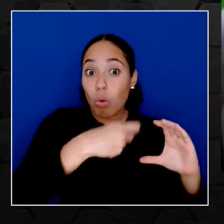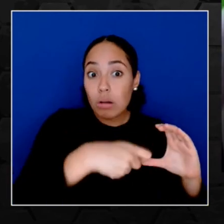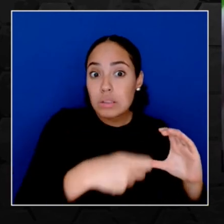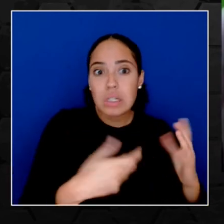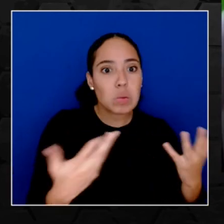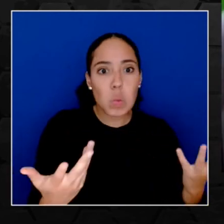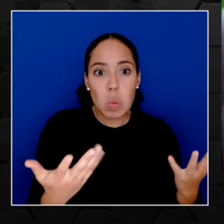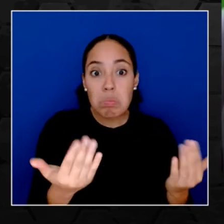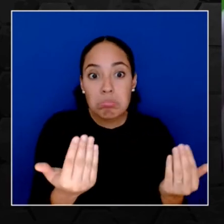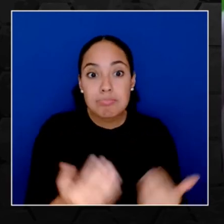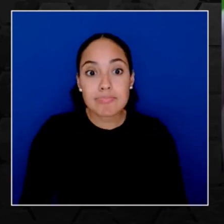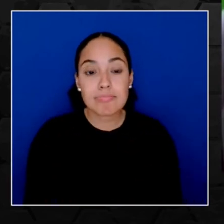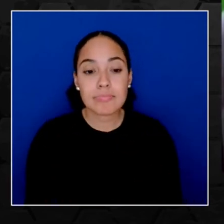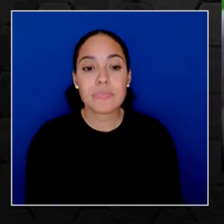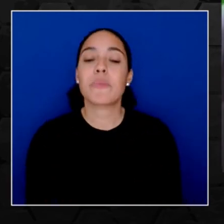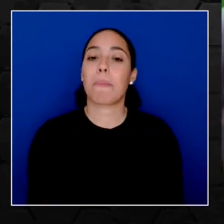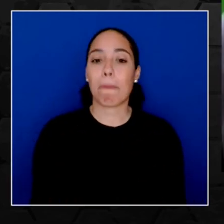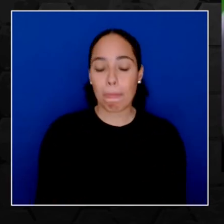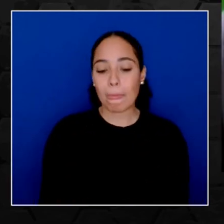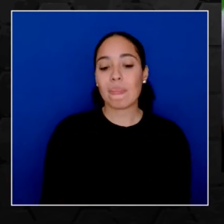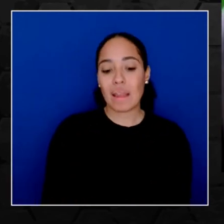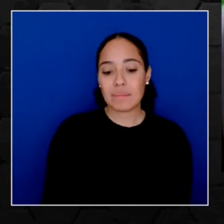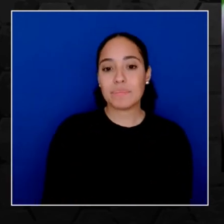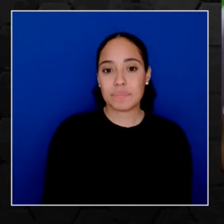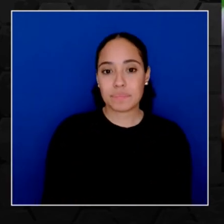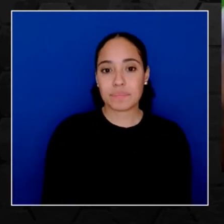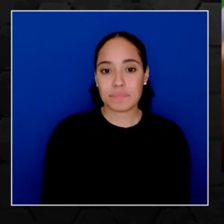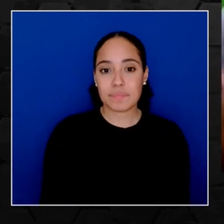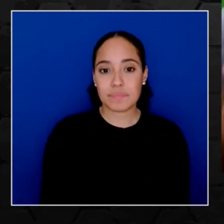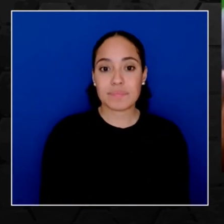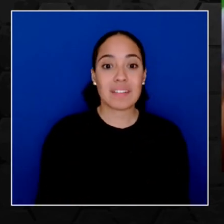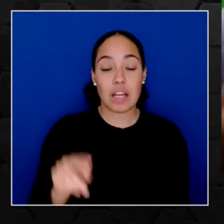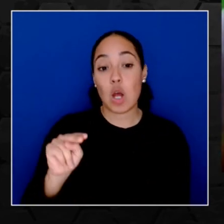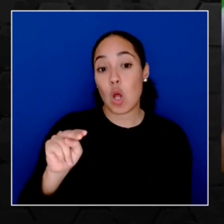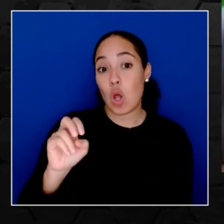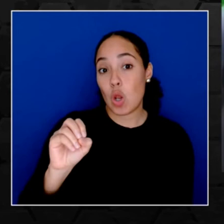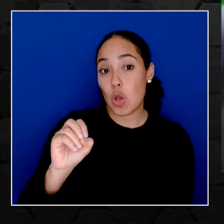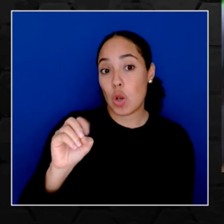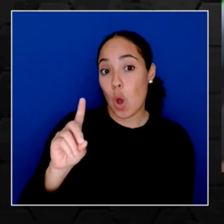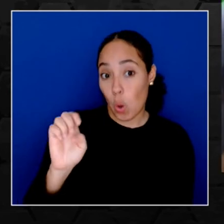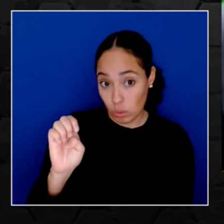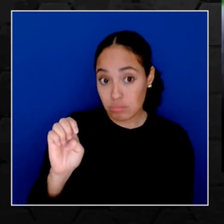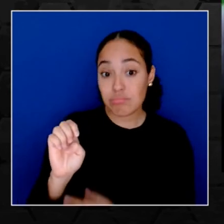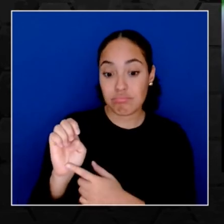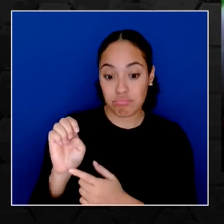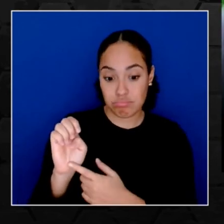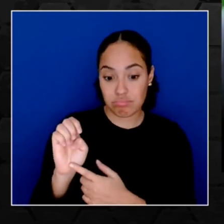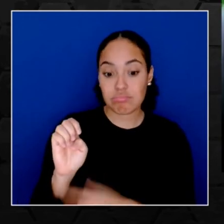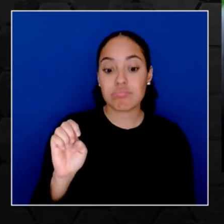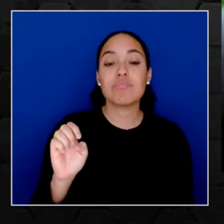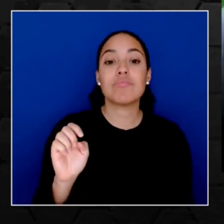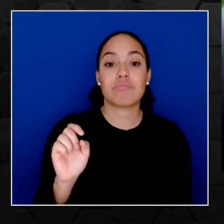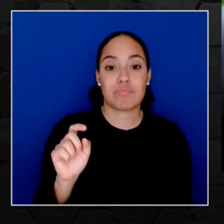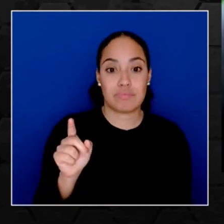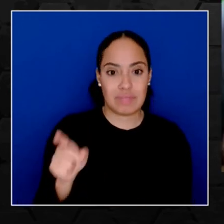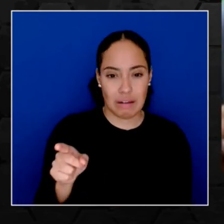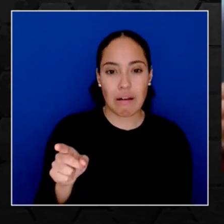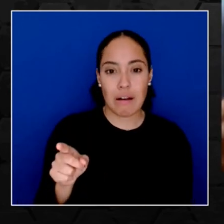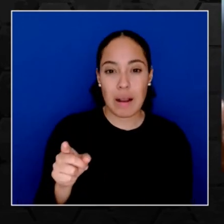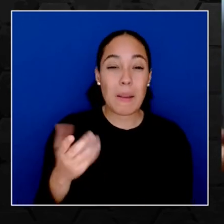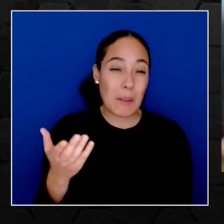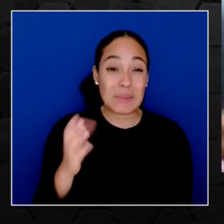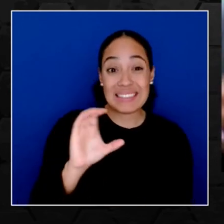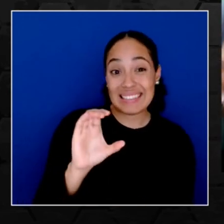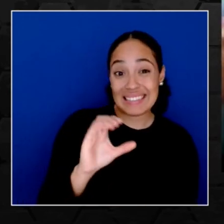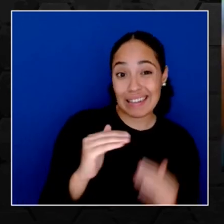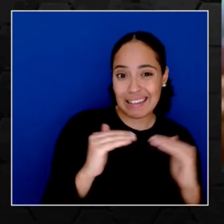project? Yep, sure. So also, if you are not good, like yeah, it's truly saying by Simmons on that end. Like CDN is also sometimes maybe it's not